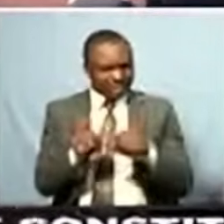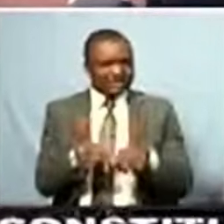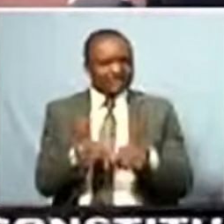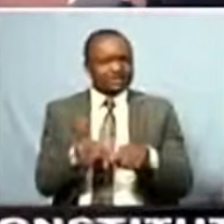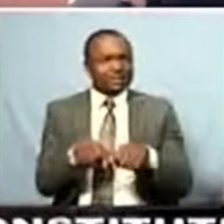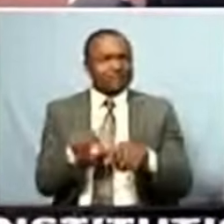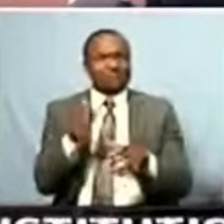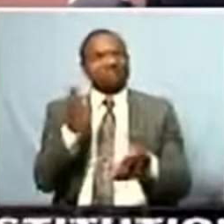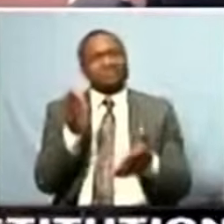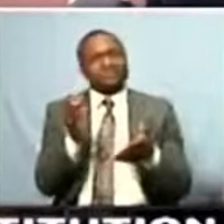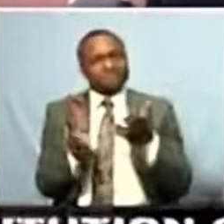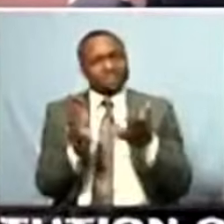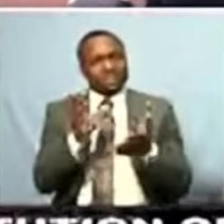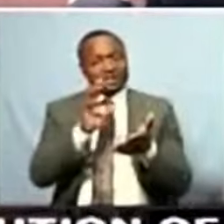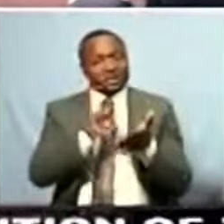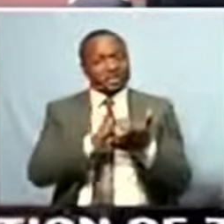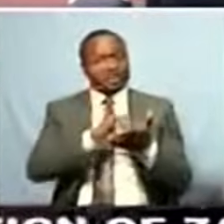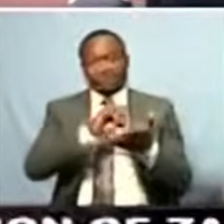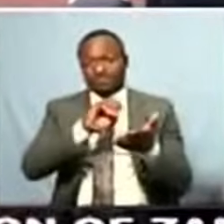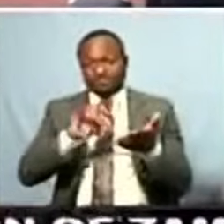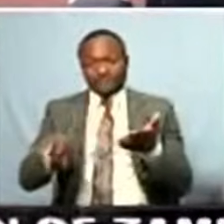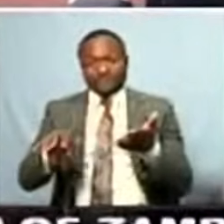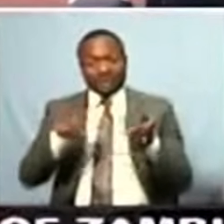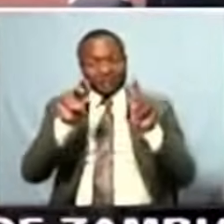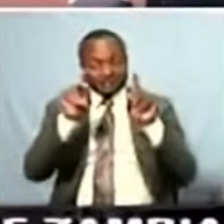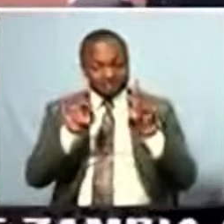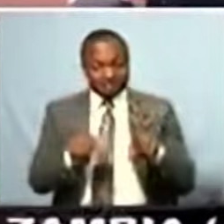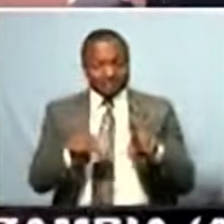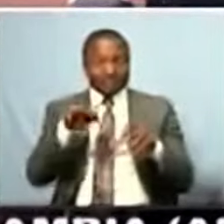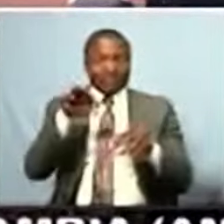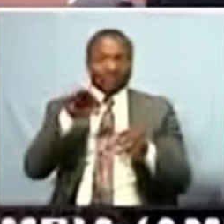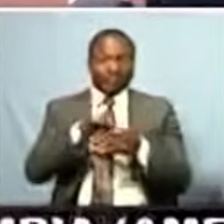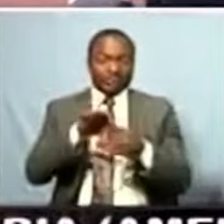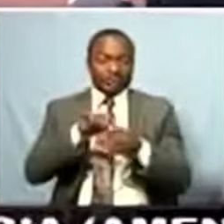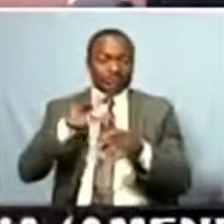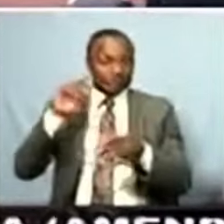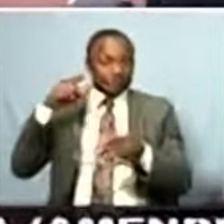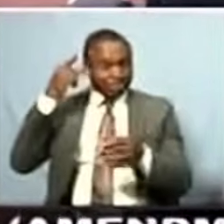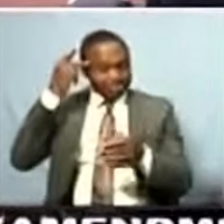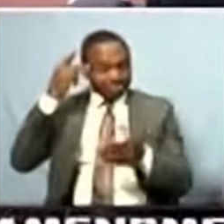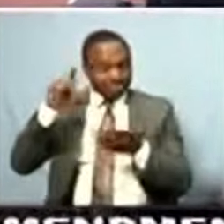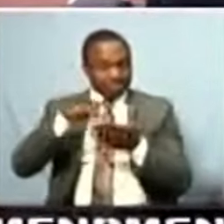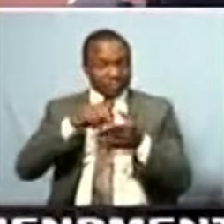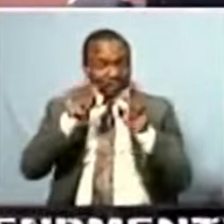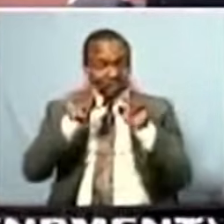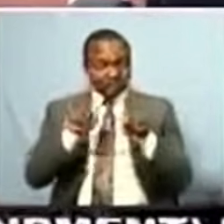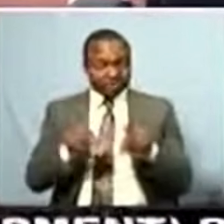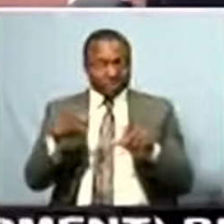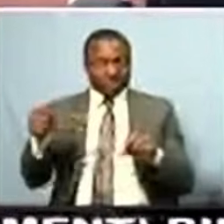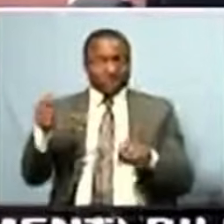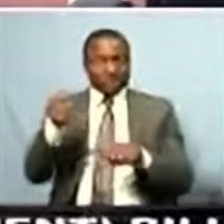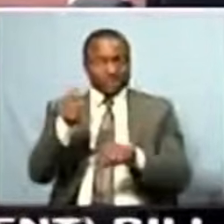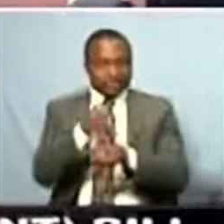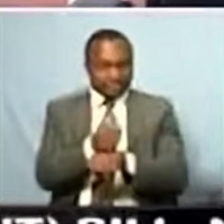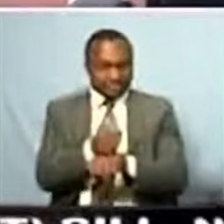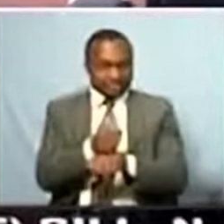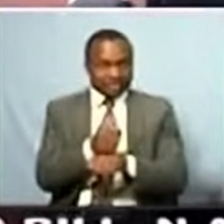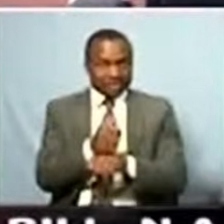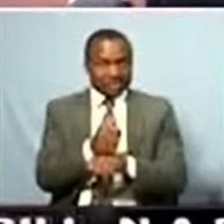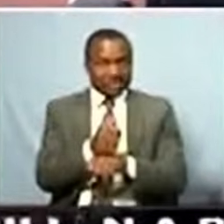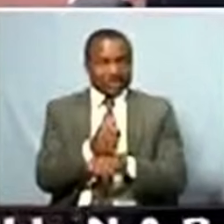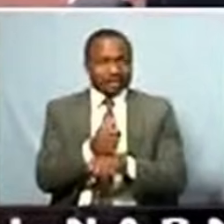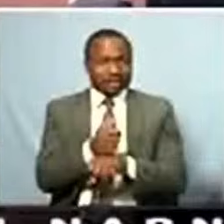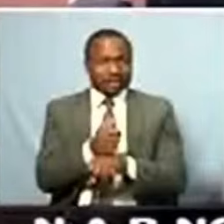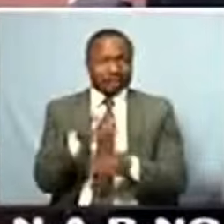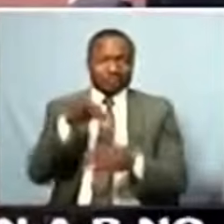probably maybe remove a person who is elected by a political party to a person who has been appointed? Because when it